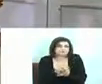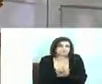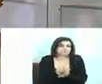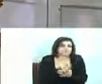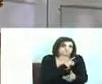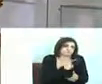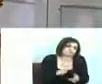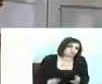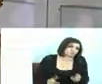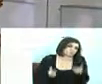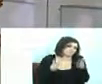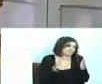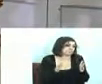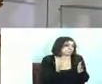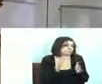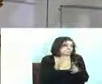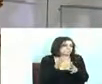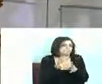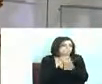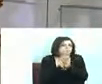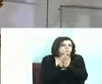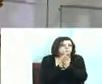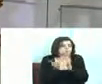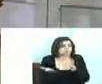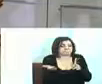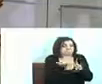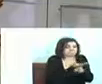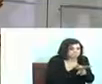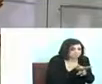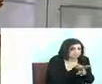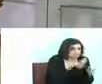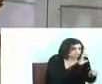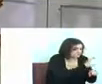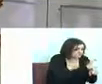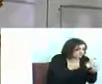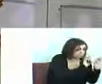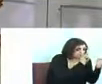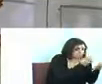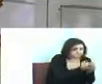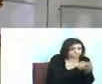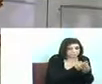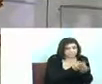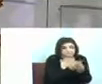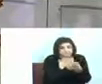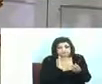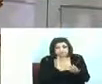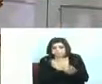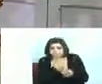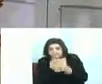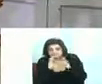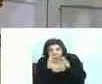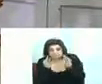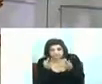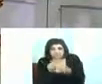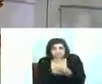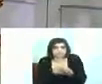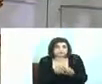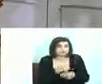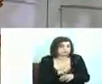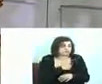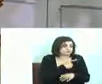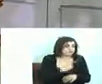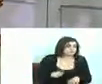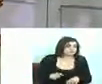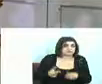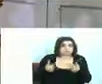Lord, we let them come between our church family, between our own families, between our friends. Lord, let us see